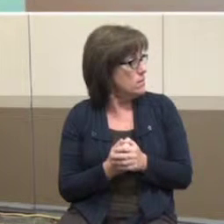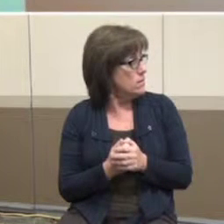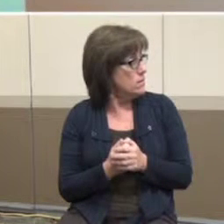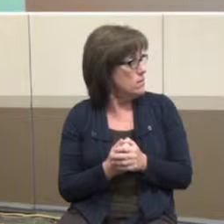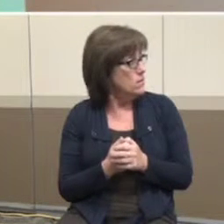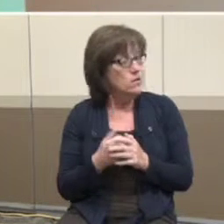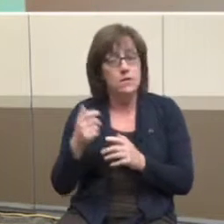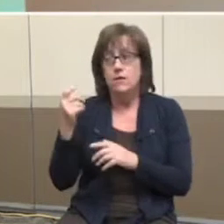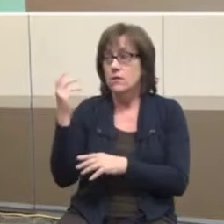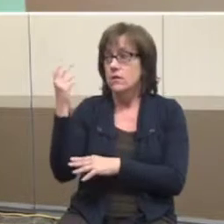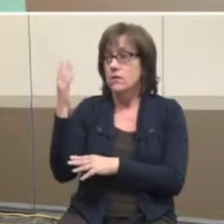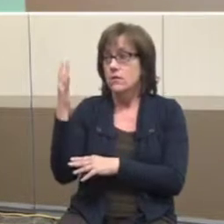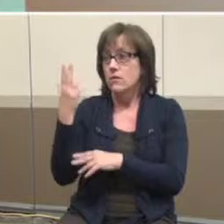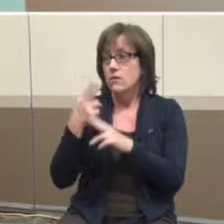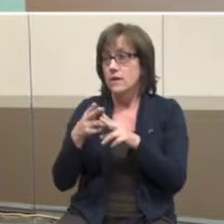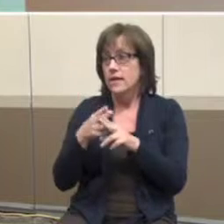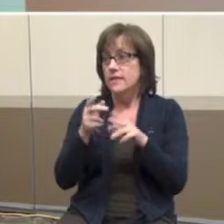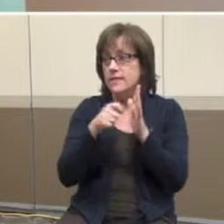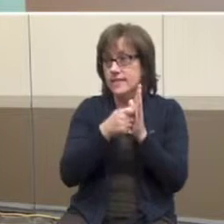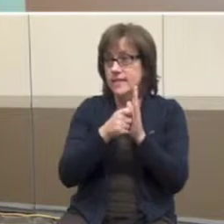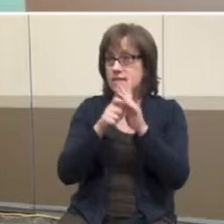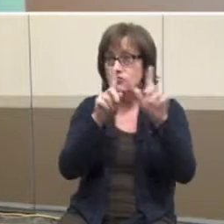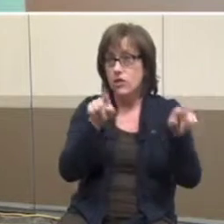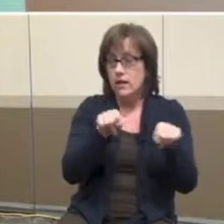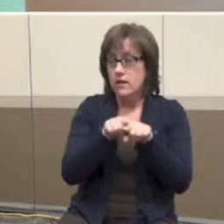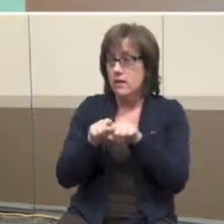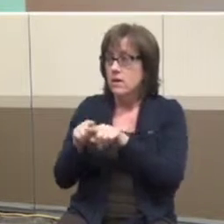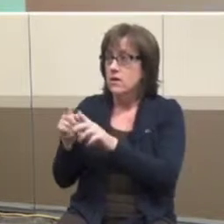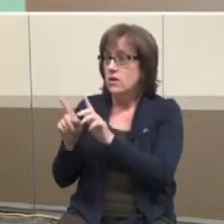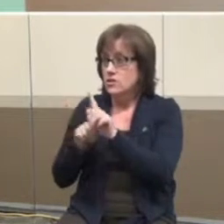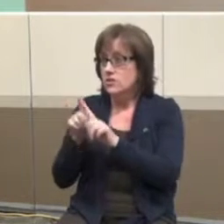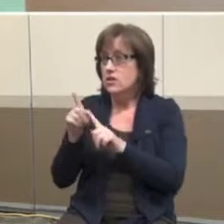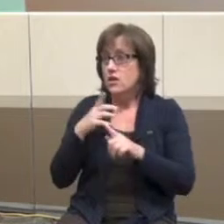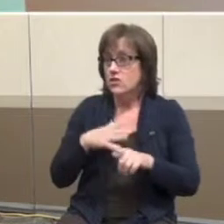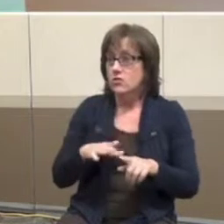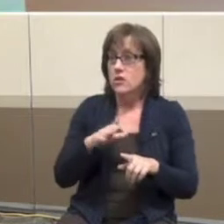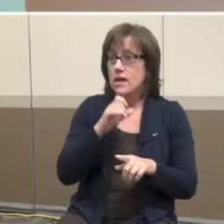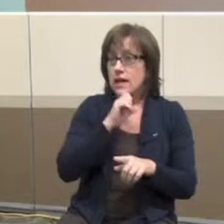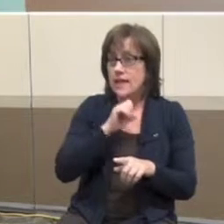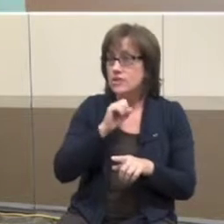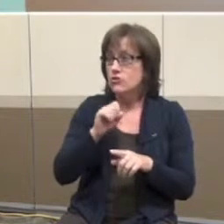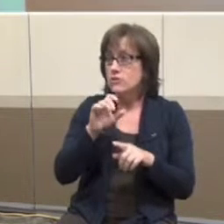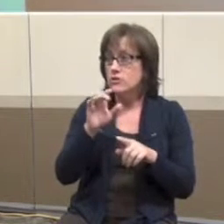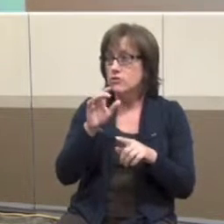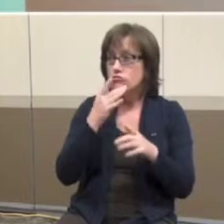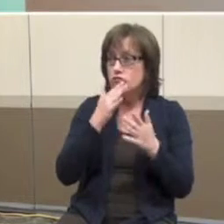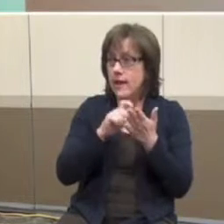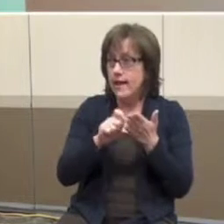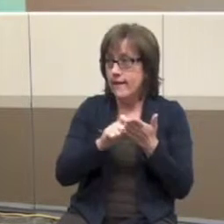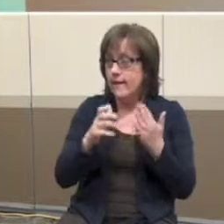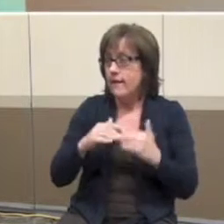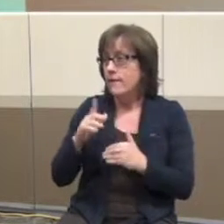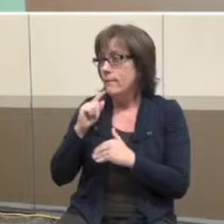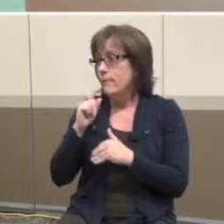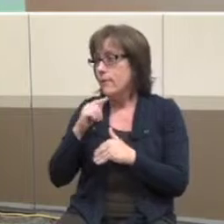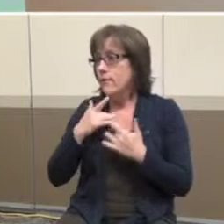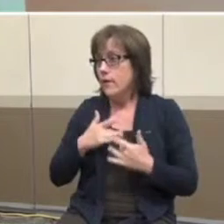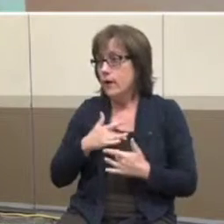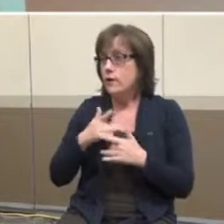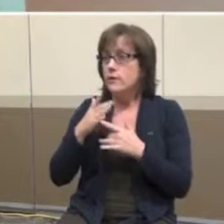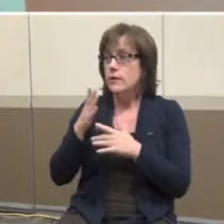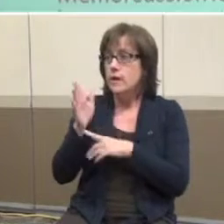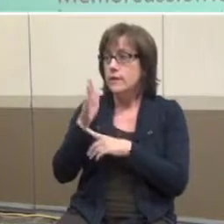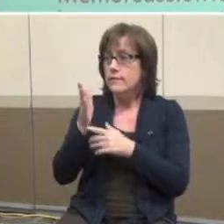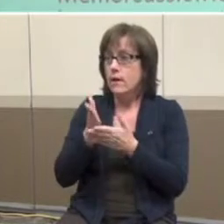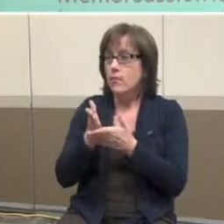Okay, we have tree, eggs, keys, triangle, star, dress, ice cream, crayons, bird, heart,